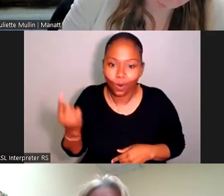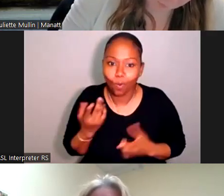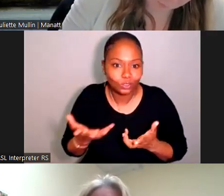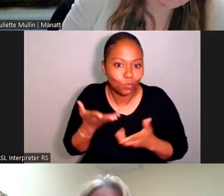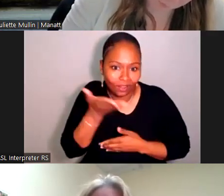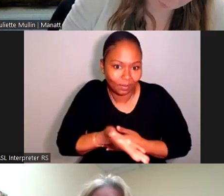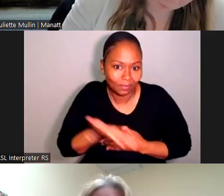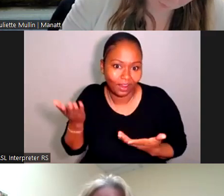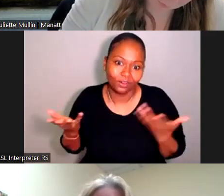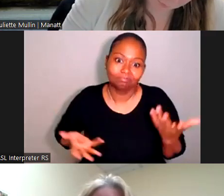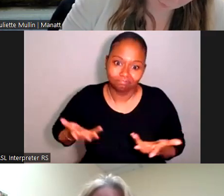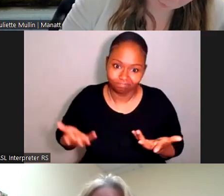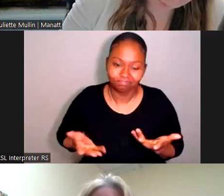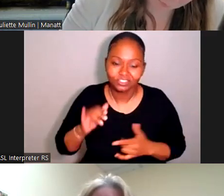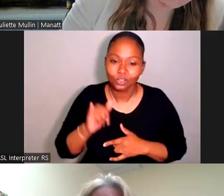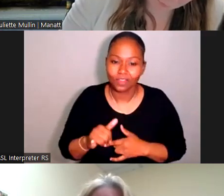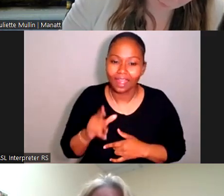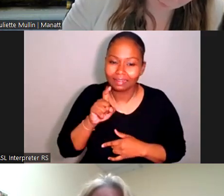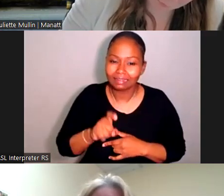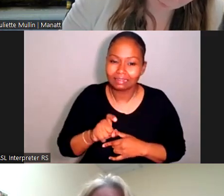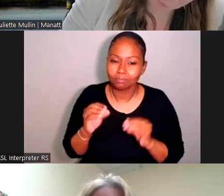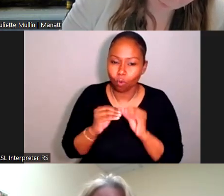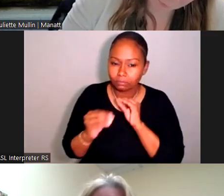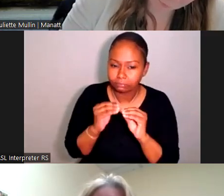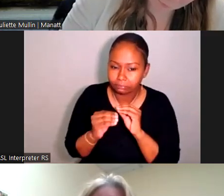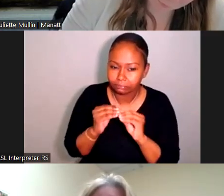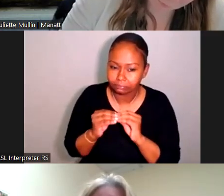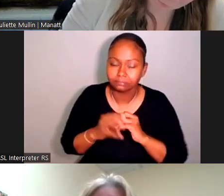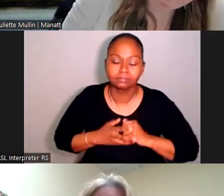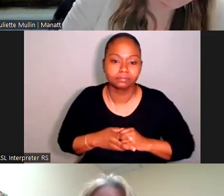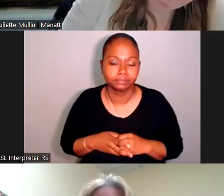So that probably needs more fleshing out, and it's going to take a little bit of work.